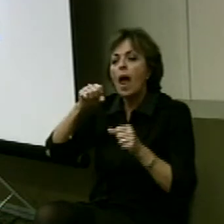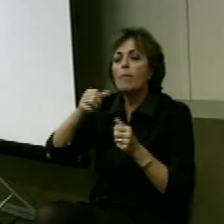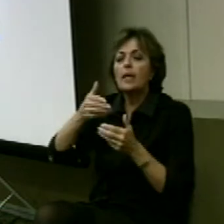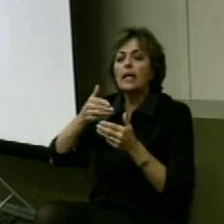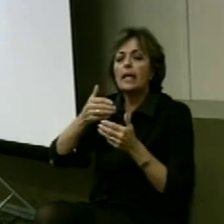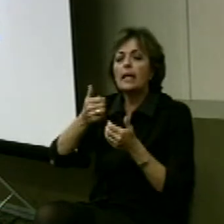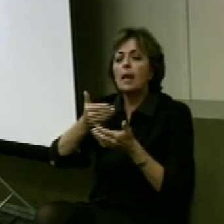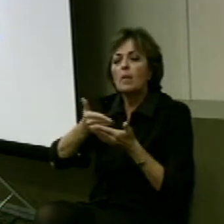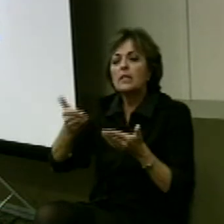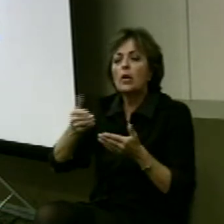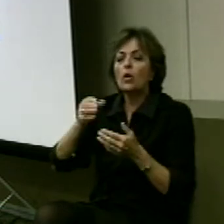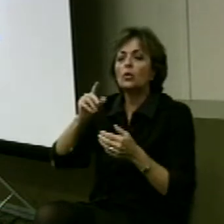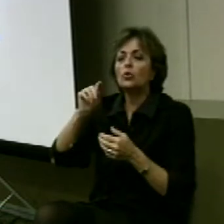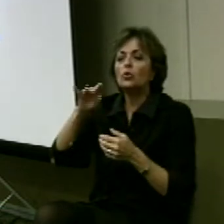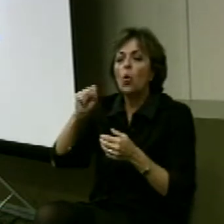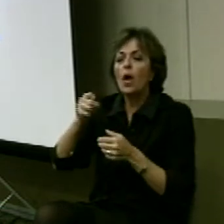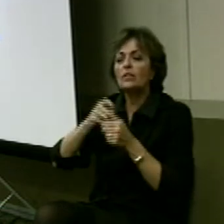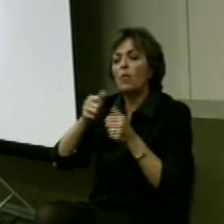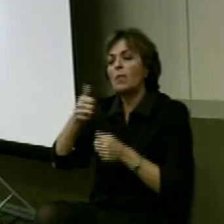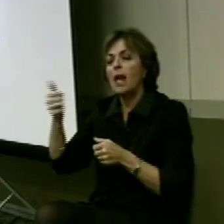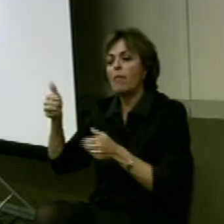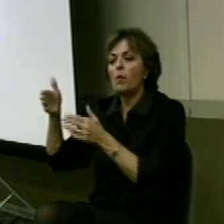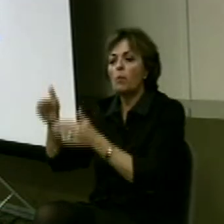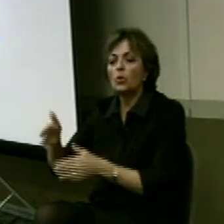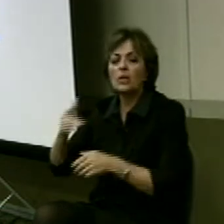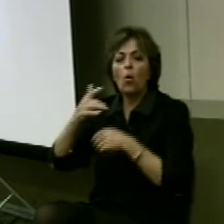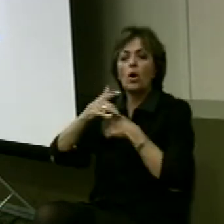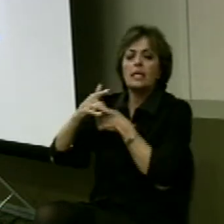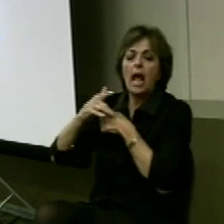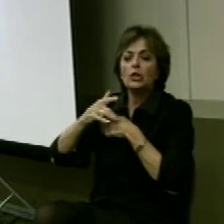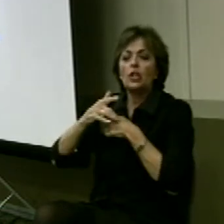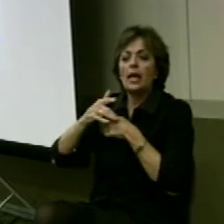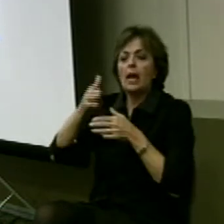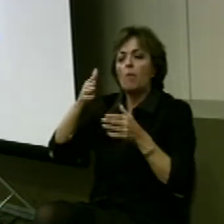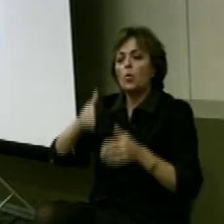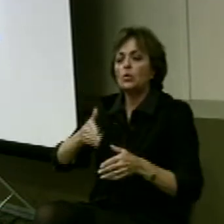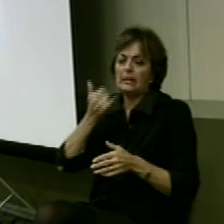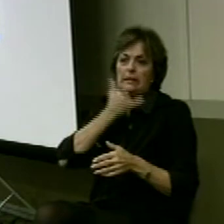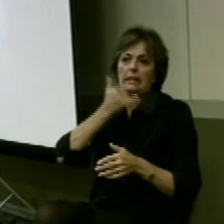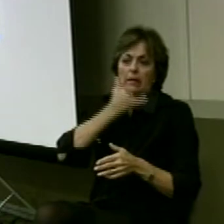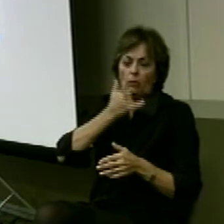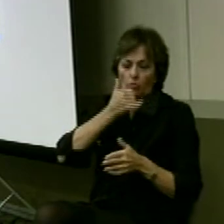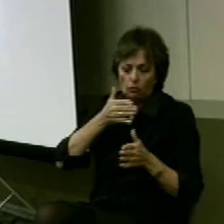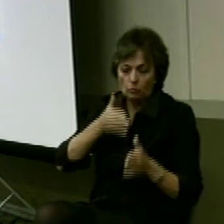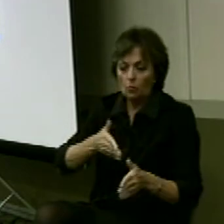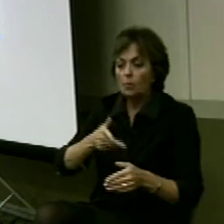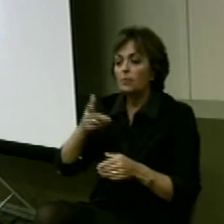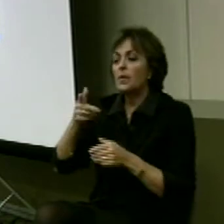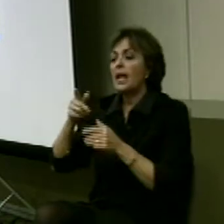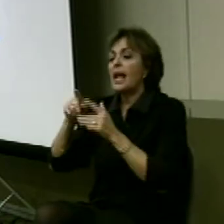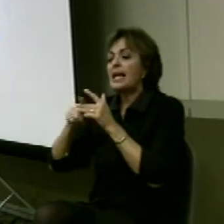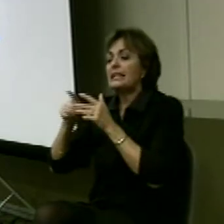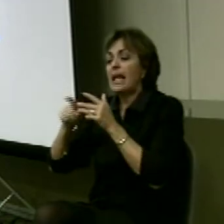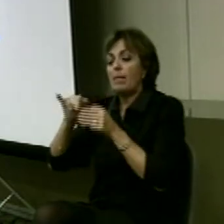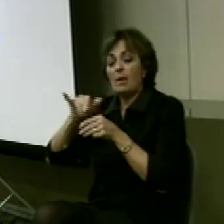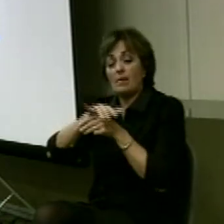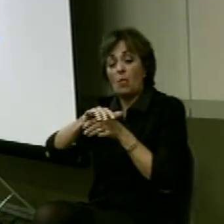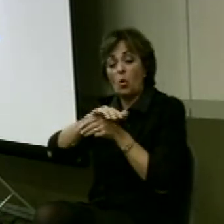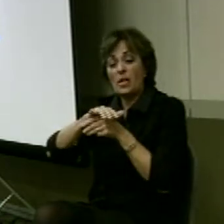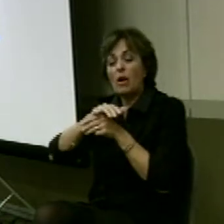was grabbing materials or toys or objects from another person, touching another person in an inappropriate